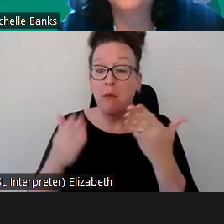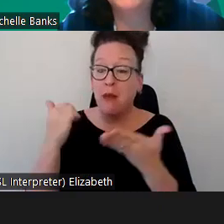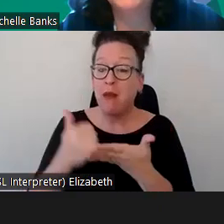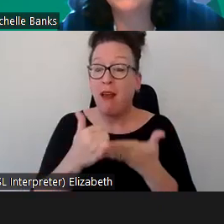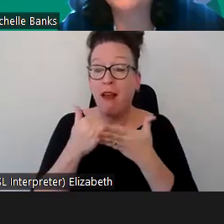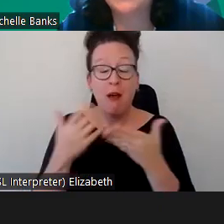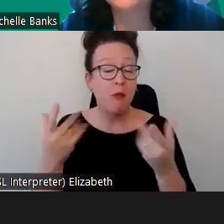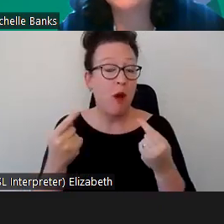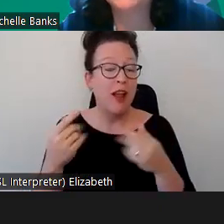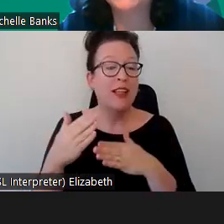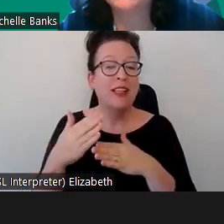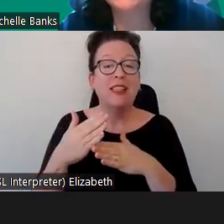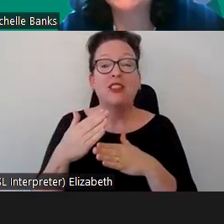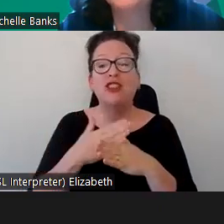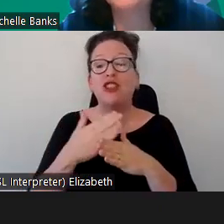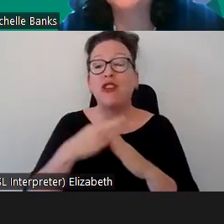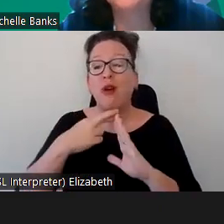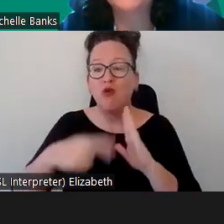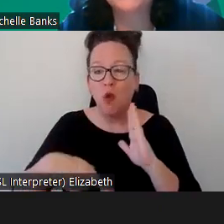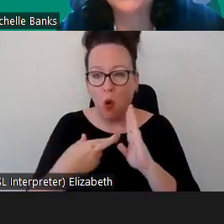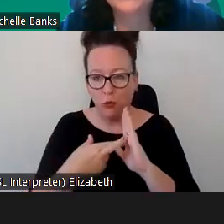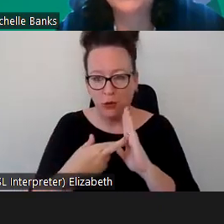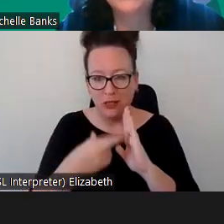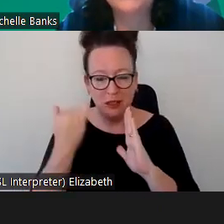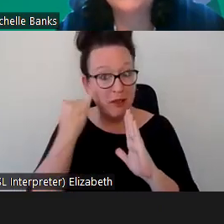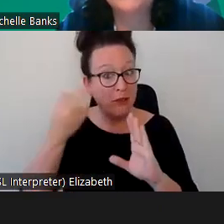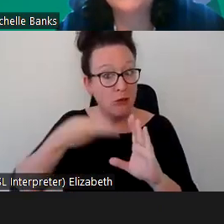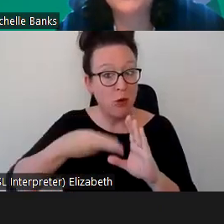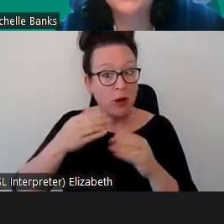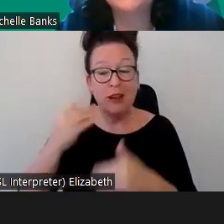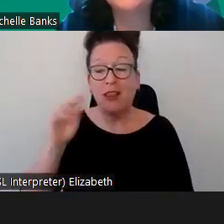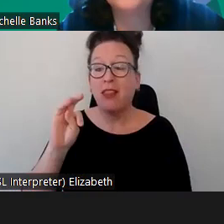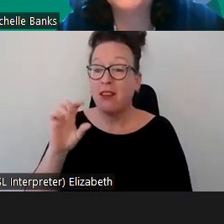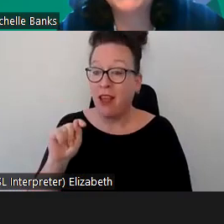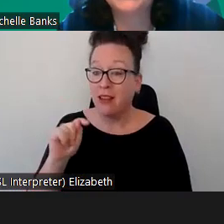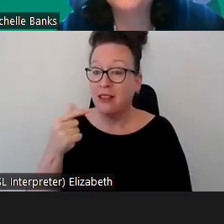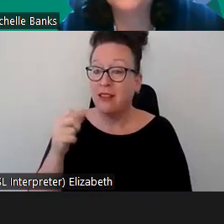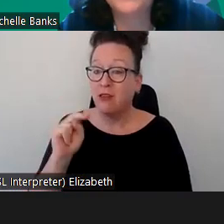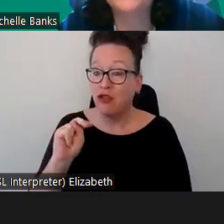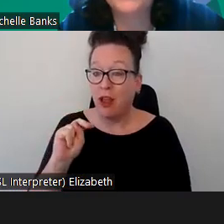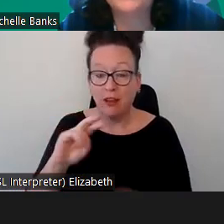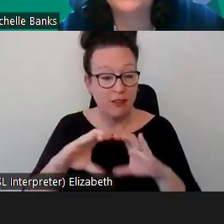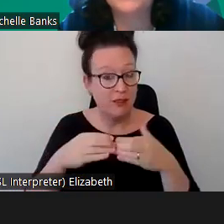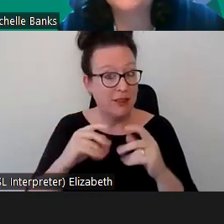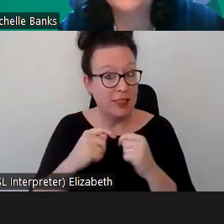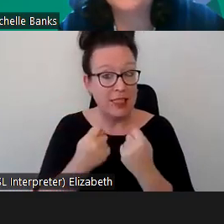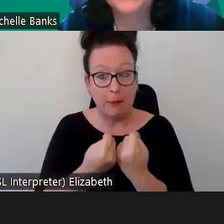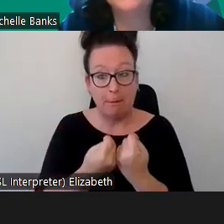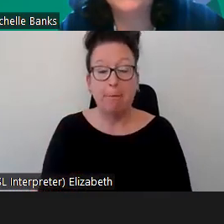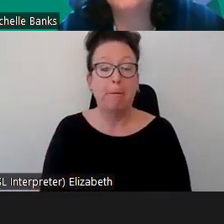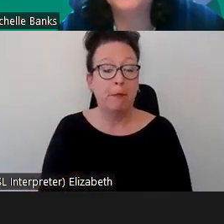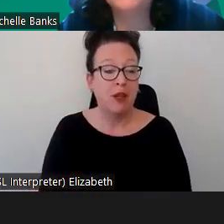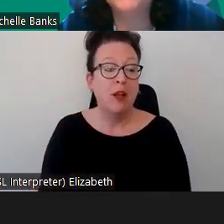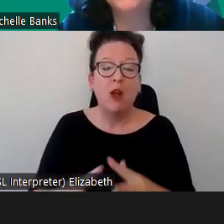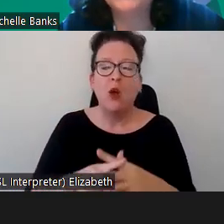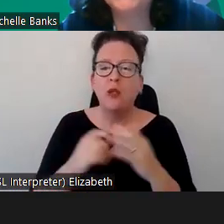share the roles on the next gen team. And we'll start with, I think,